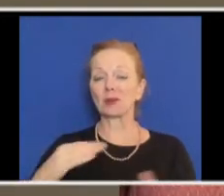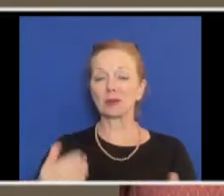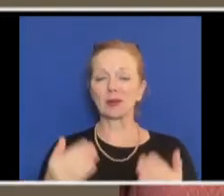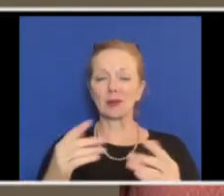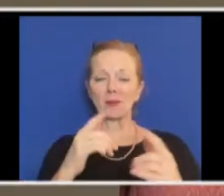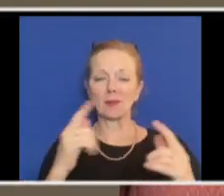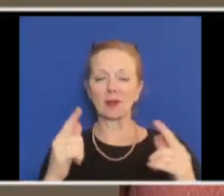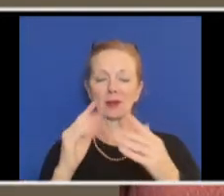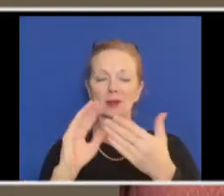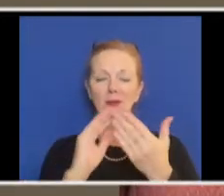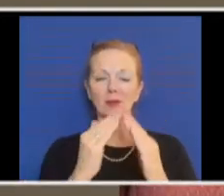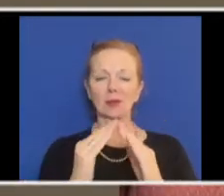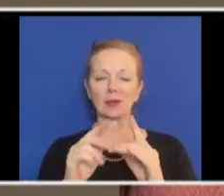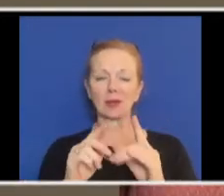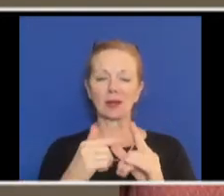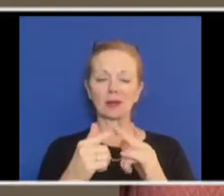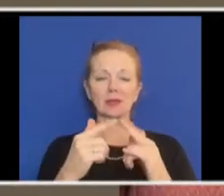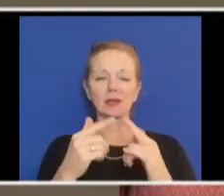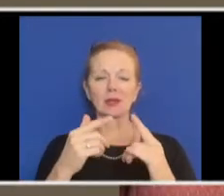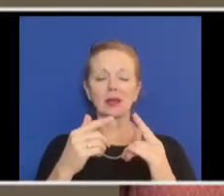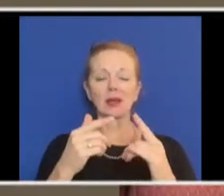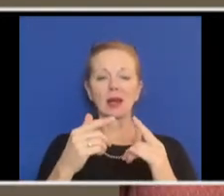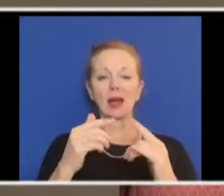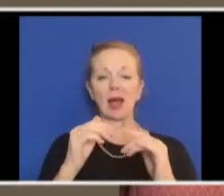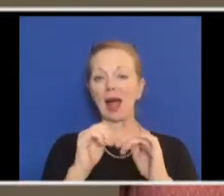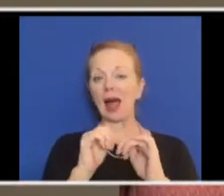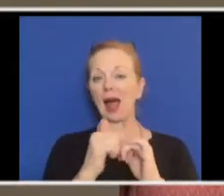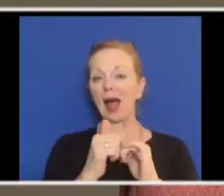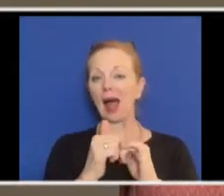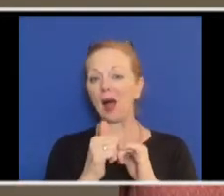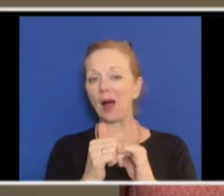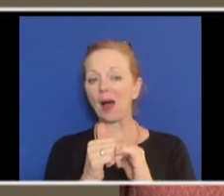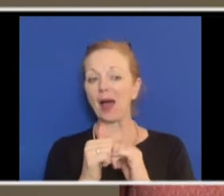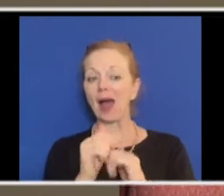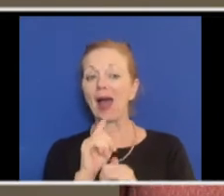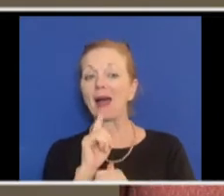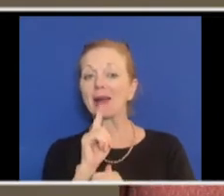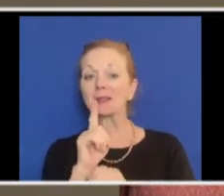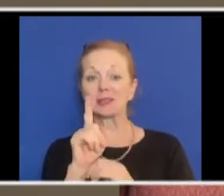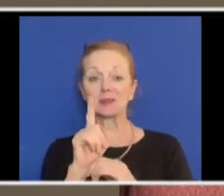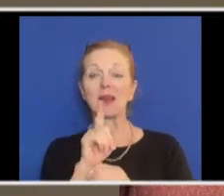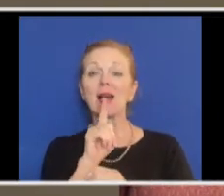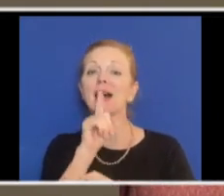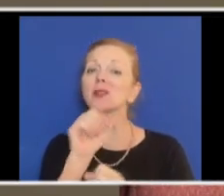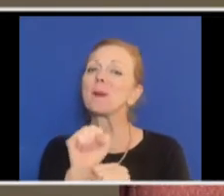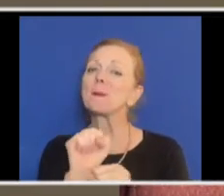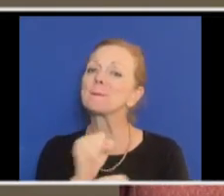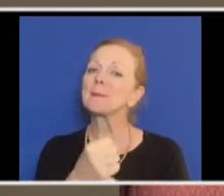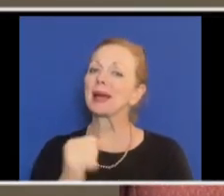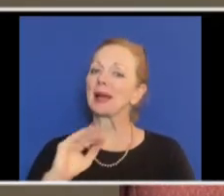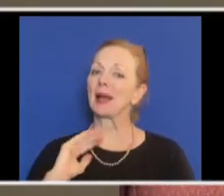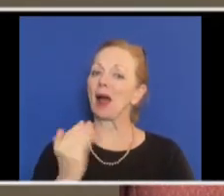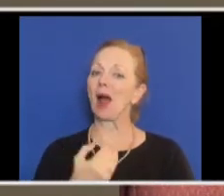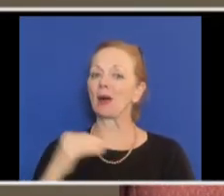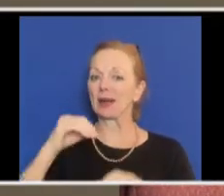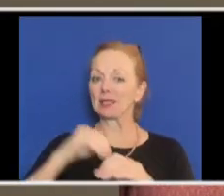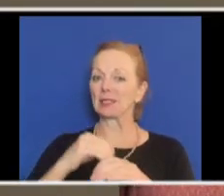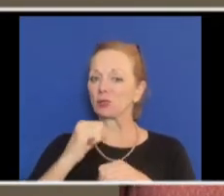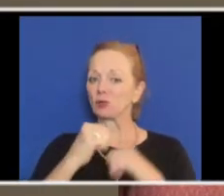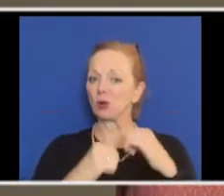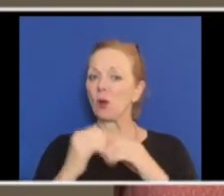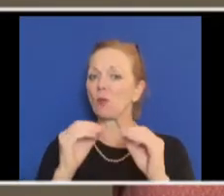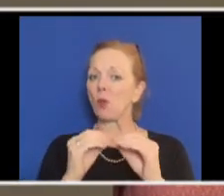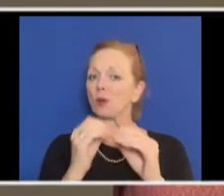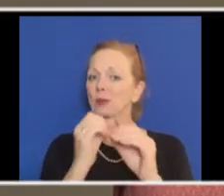and have its Pro have its actually making our infrastructure more